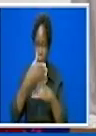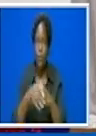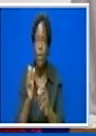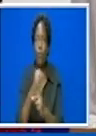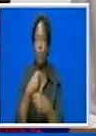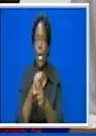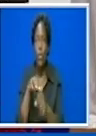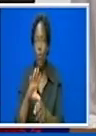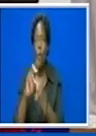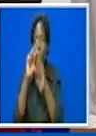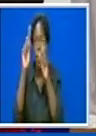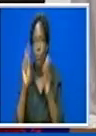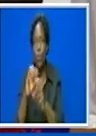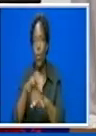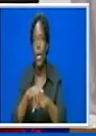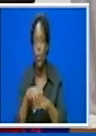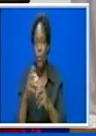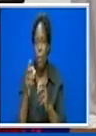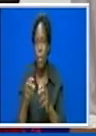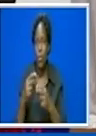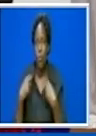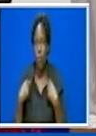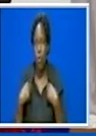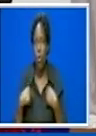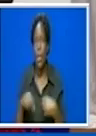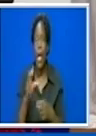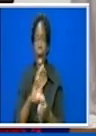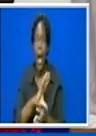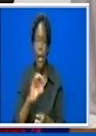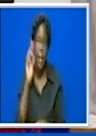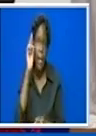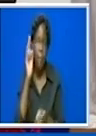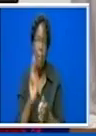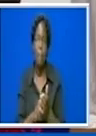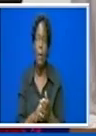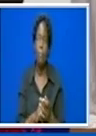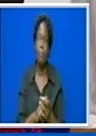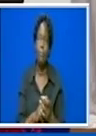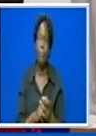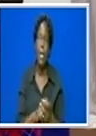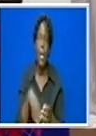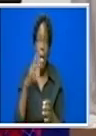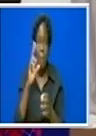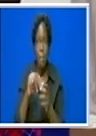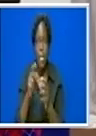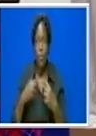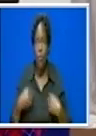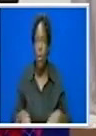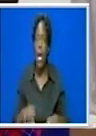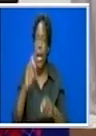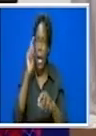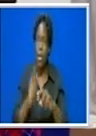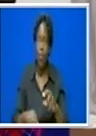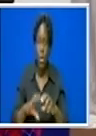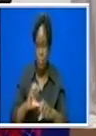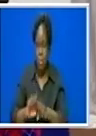frame, you get to your piece of cloth. And remember, your piece of cloth cannot be creased or wrinkled.